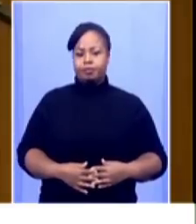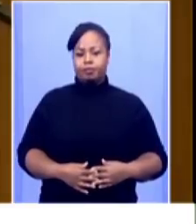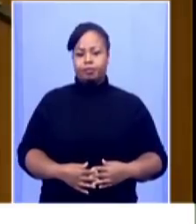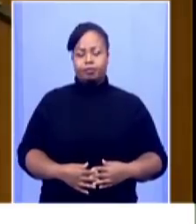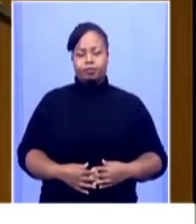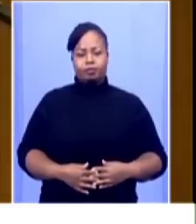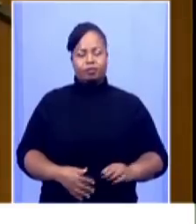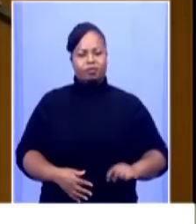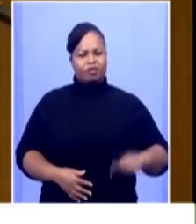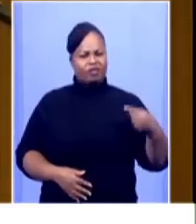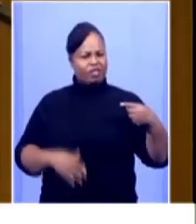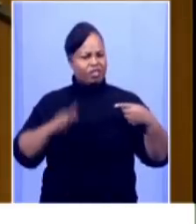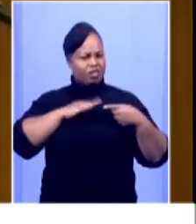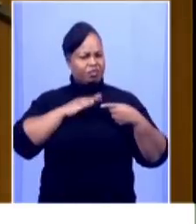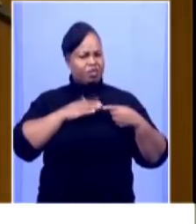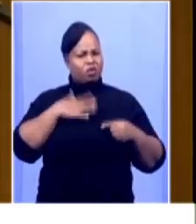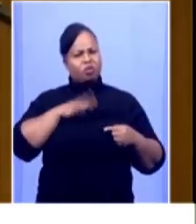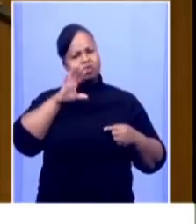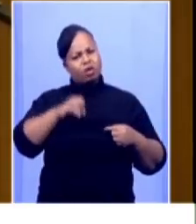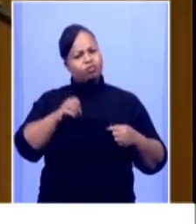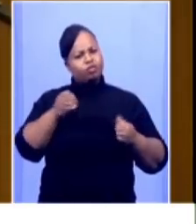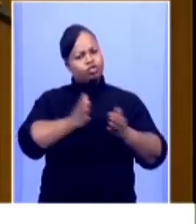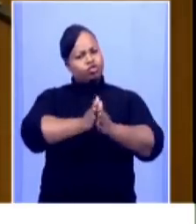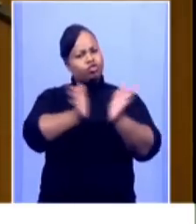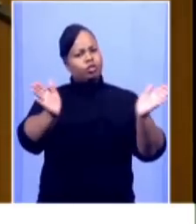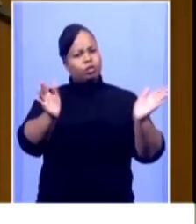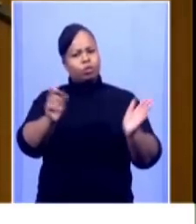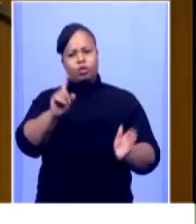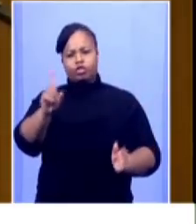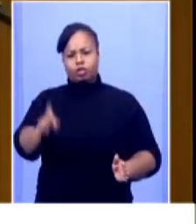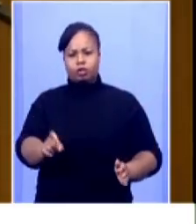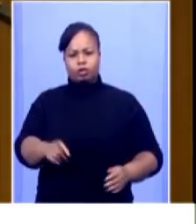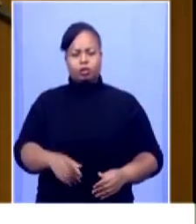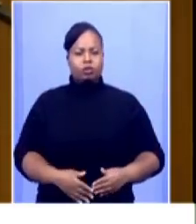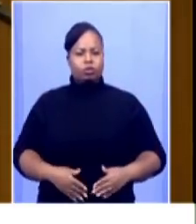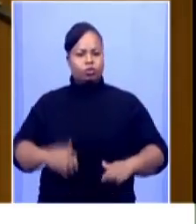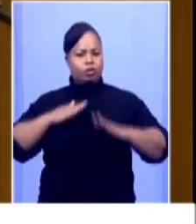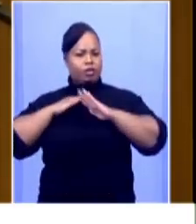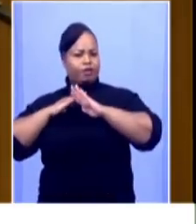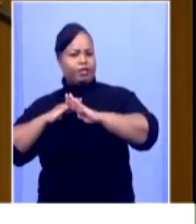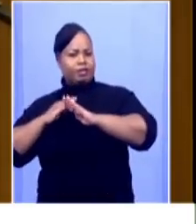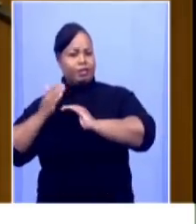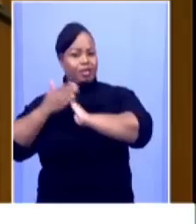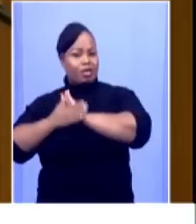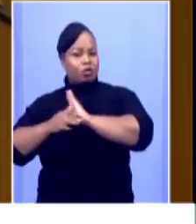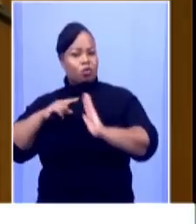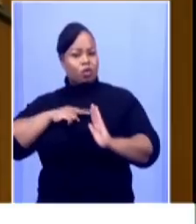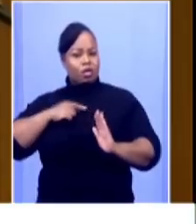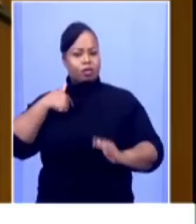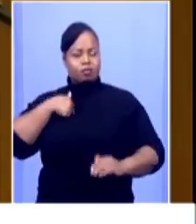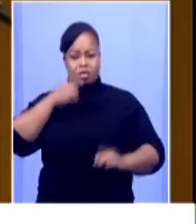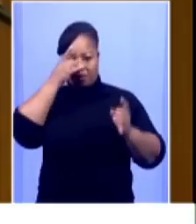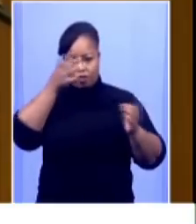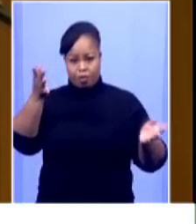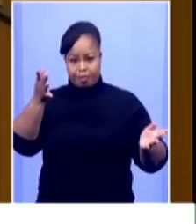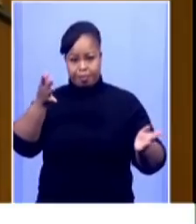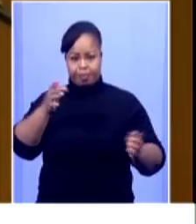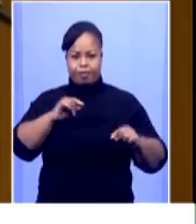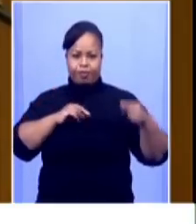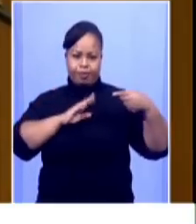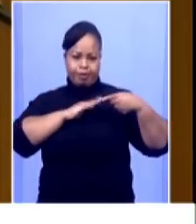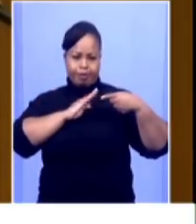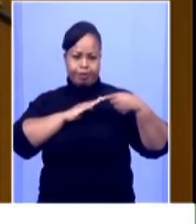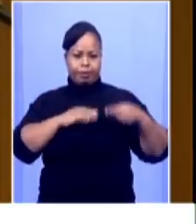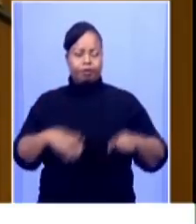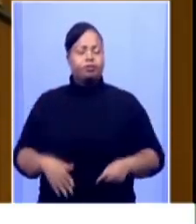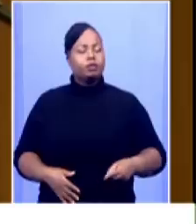Firstly, may I just ask a general question to the defence side, considering what I have conveyed to you, firstly,